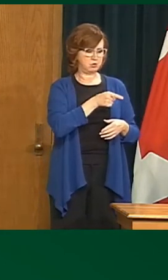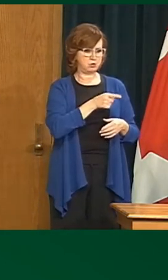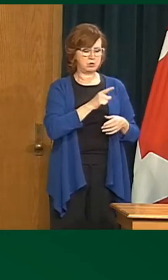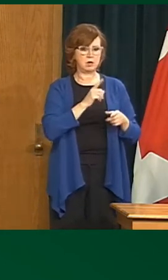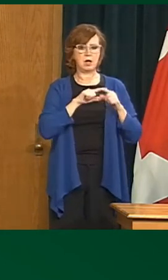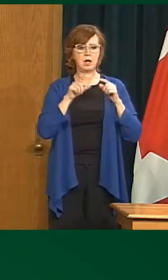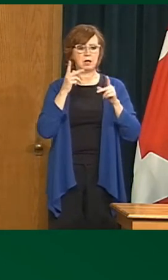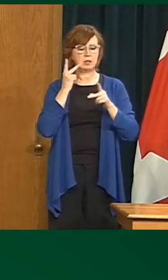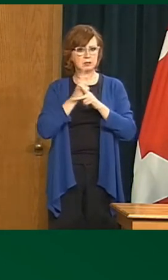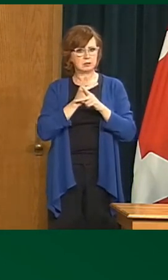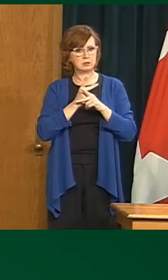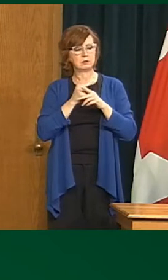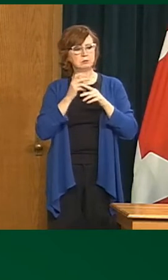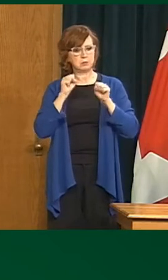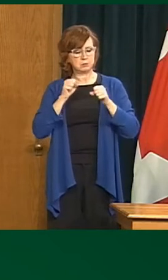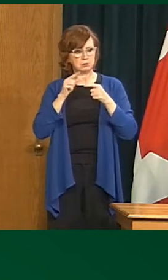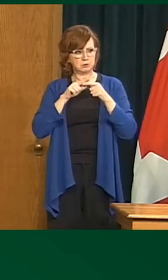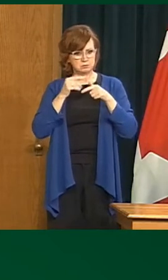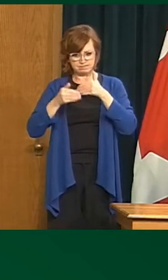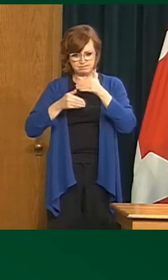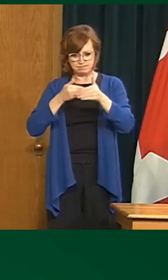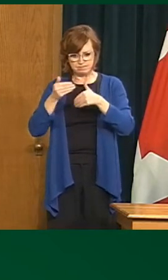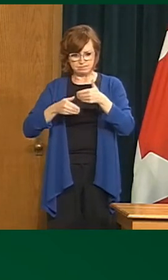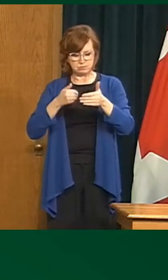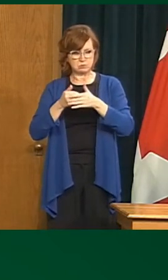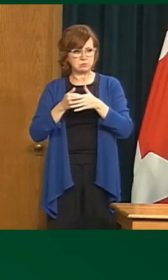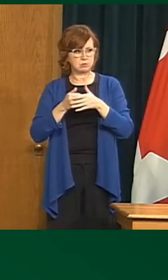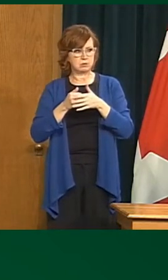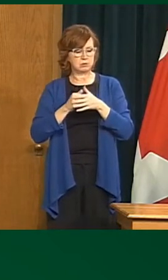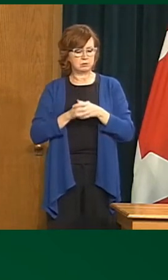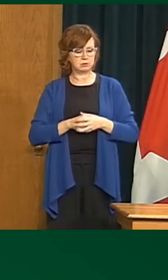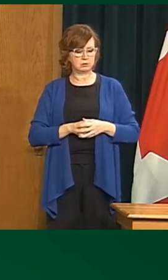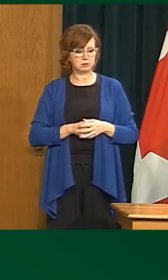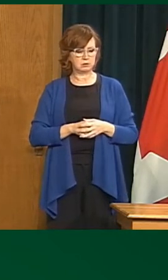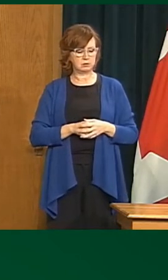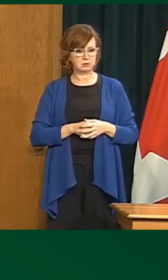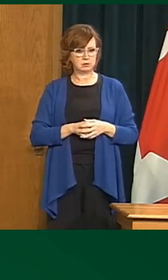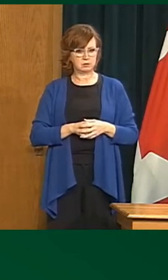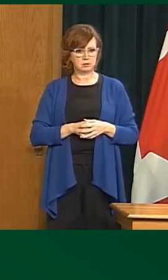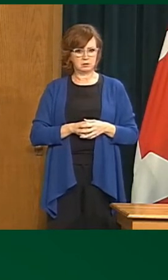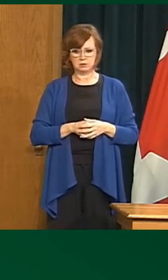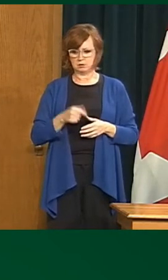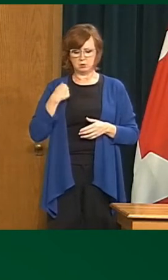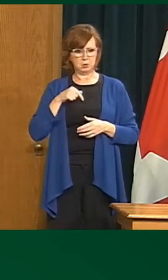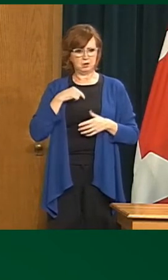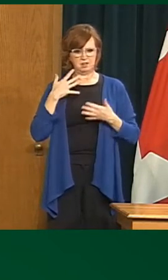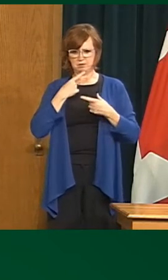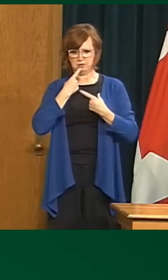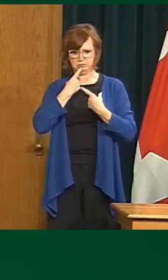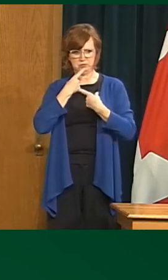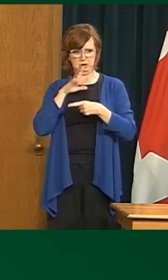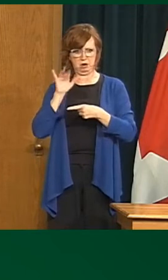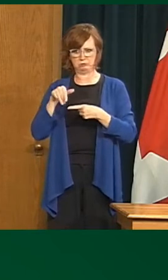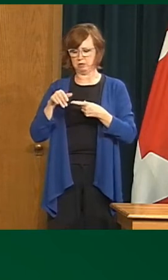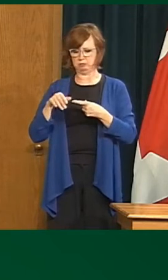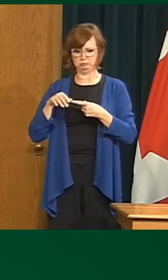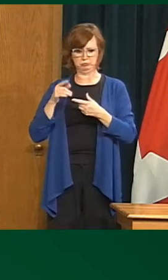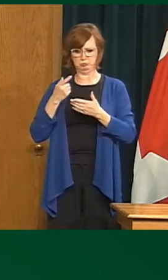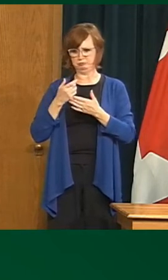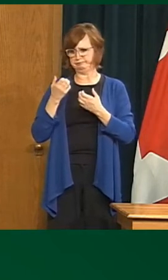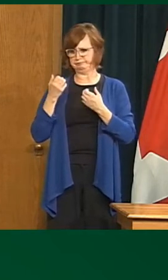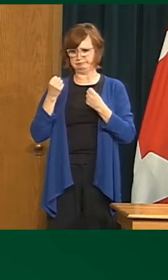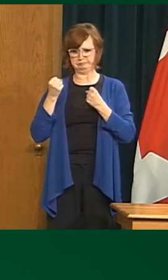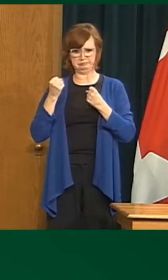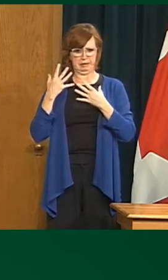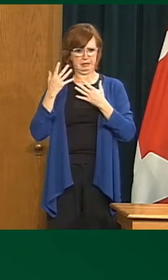for COVID surge and outbreaks as they arise throughout the pandemic. So this was announced weeks ago. There have been discussions with local communities